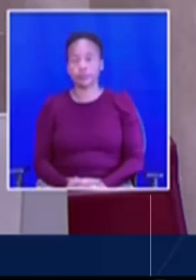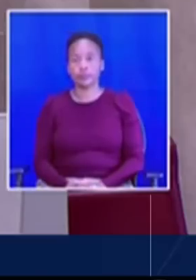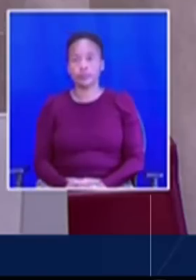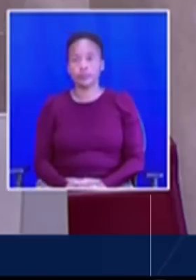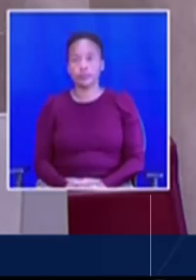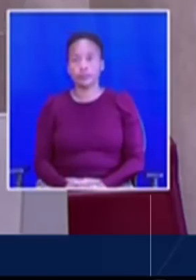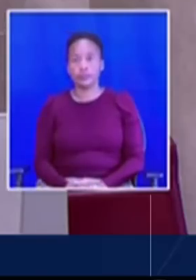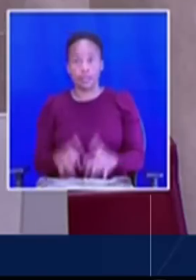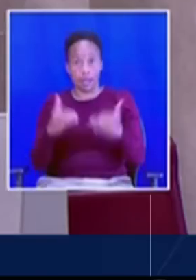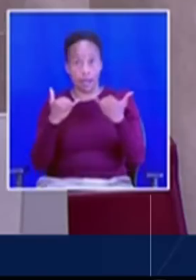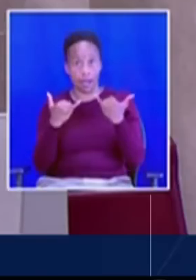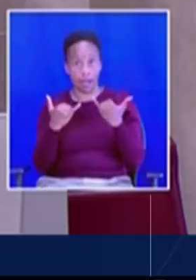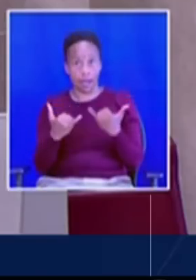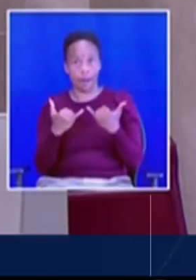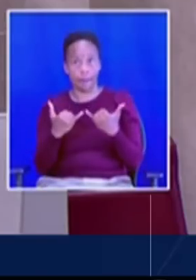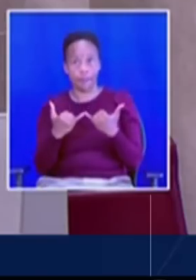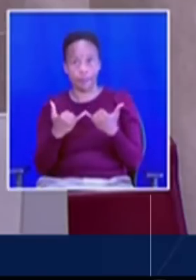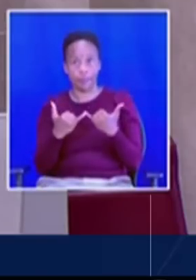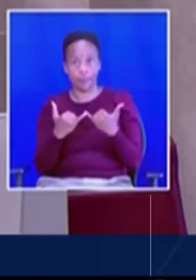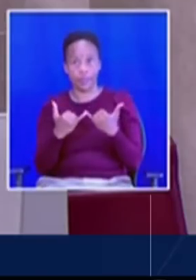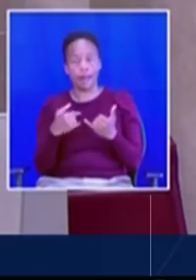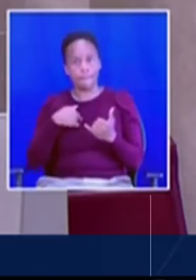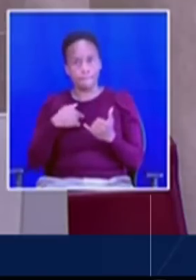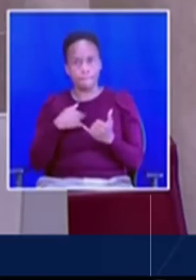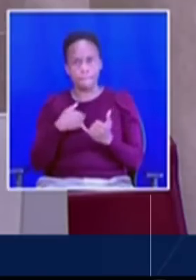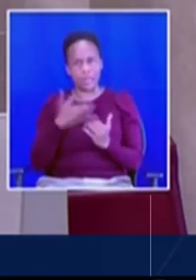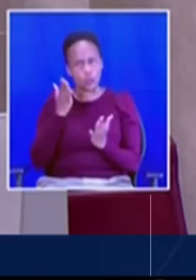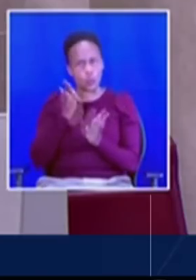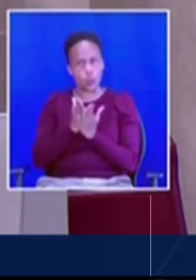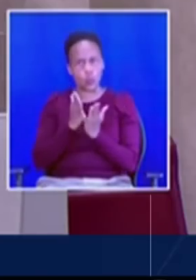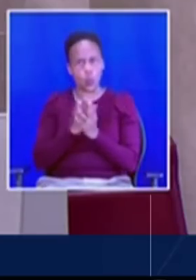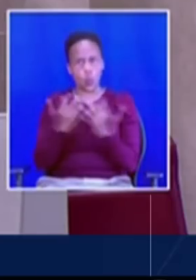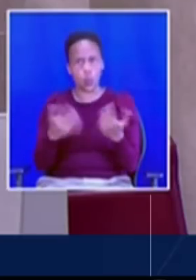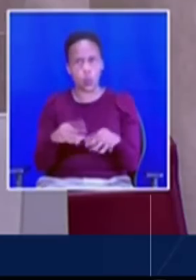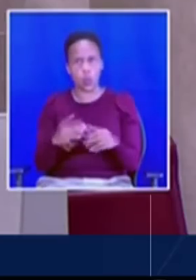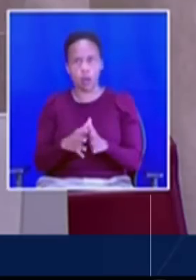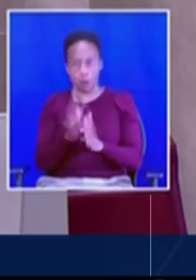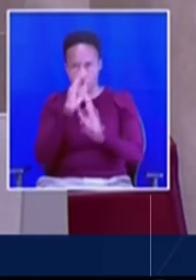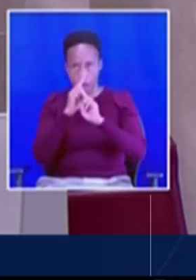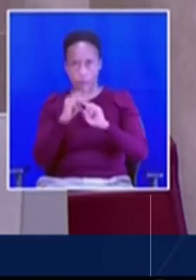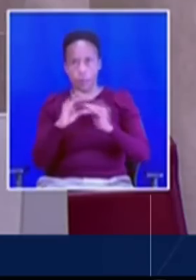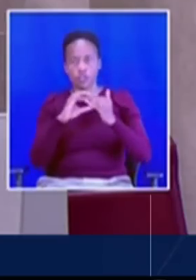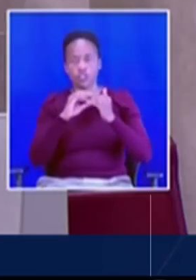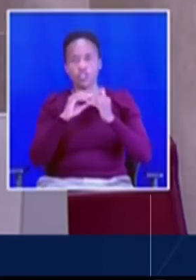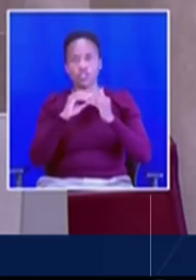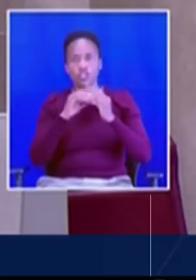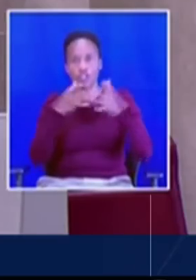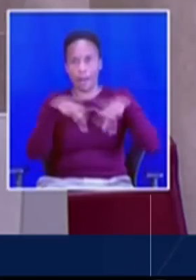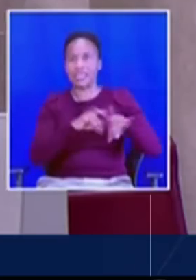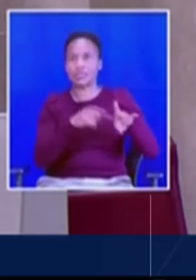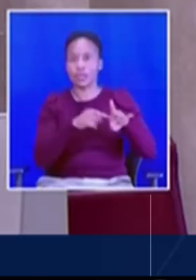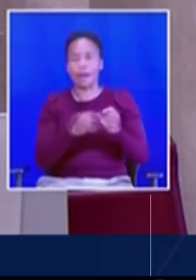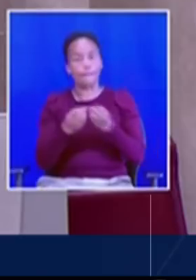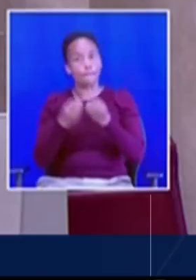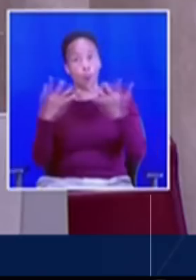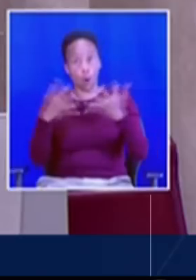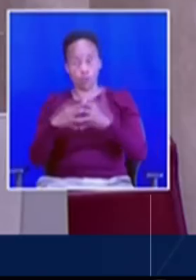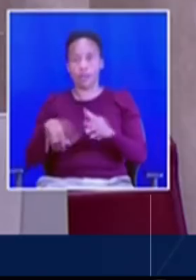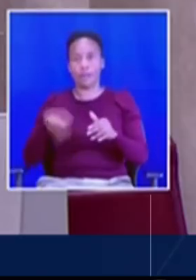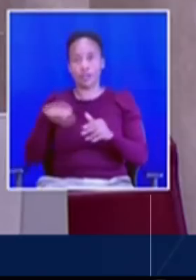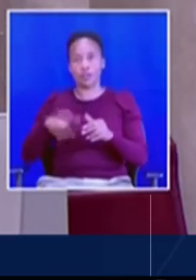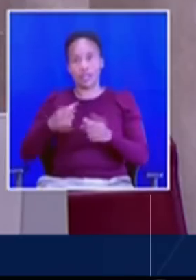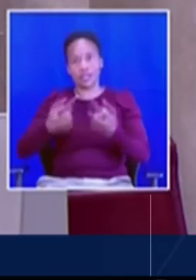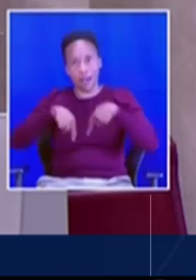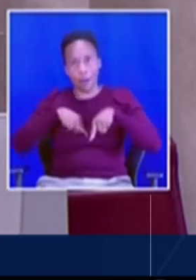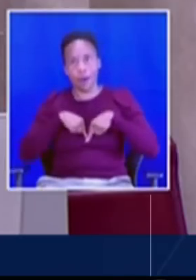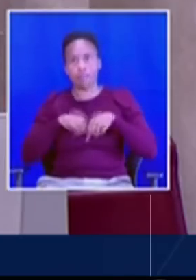the moment, I'm quite sure, Honorable Chairperson, that in most of our municipalities, we do have the right